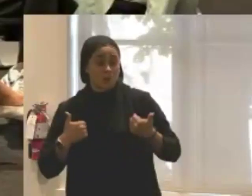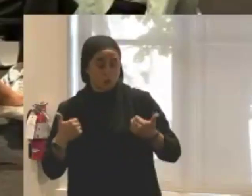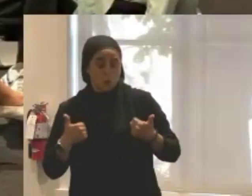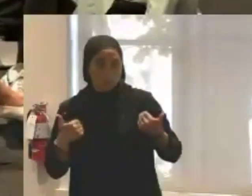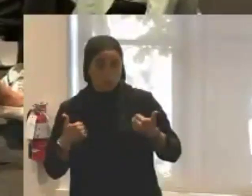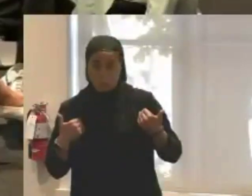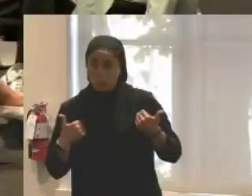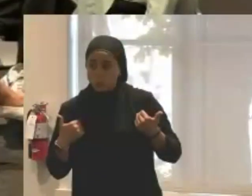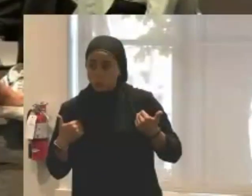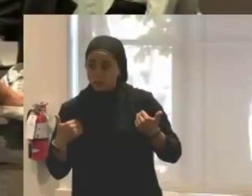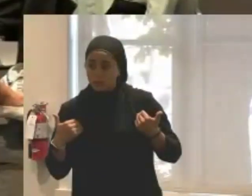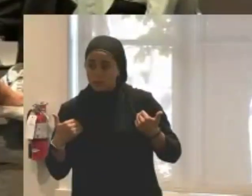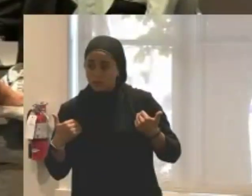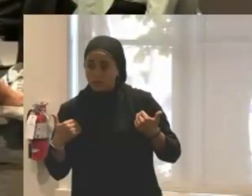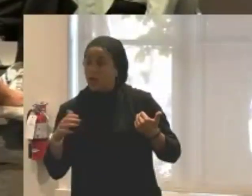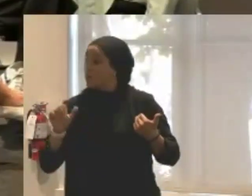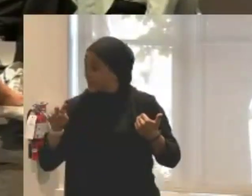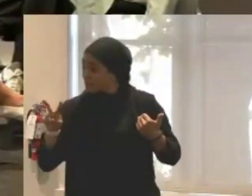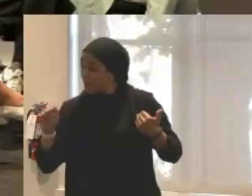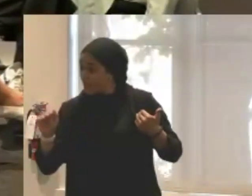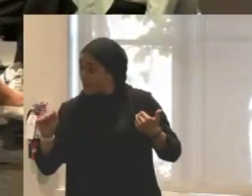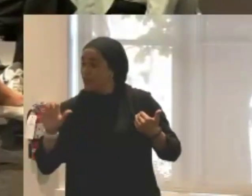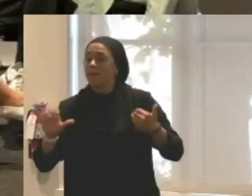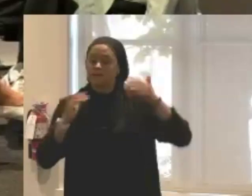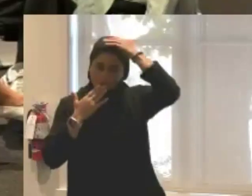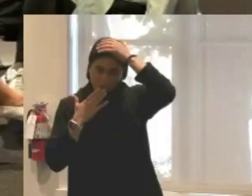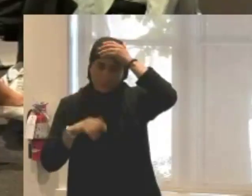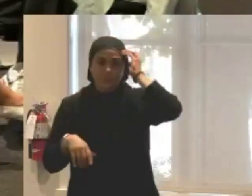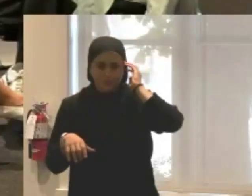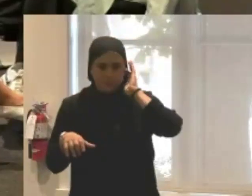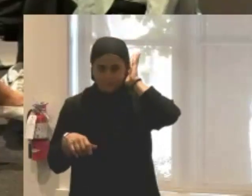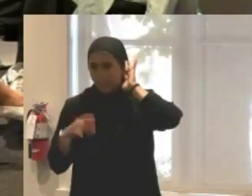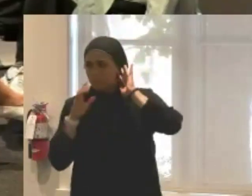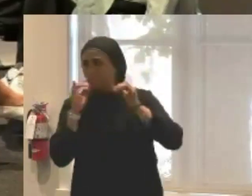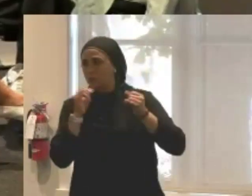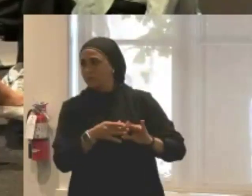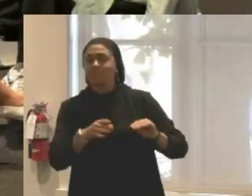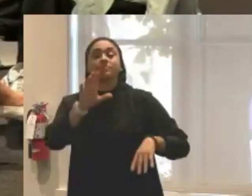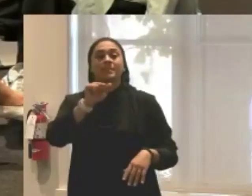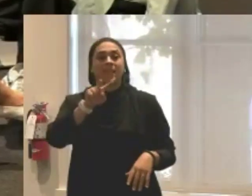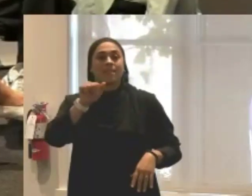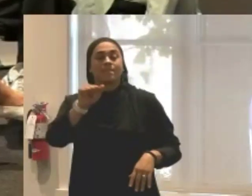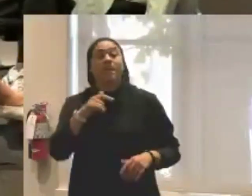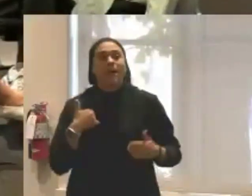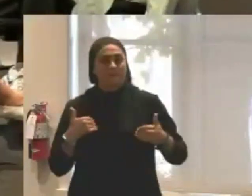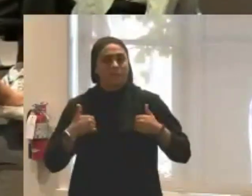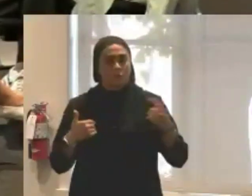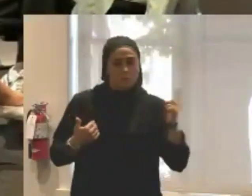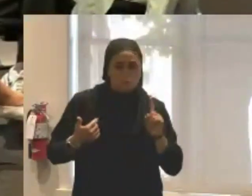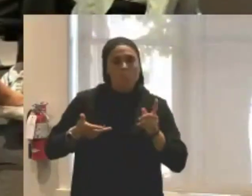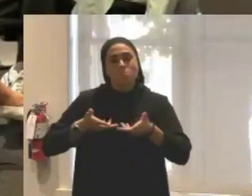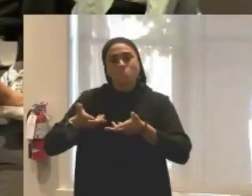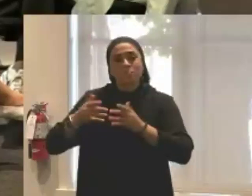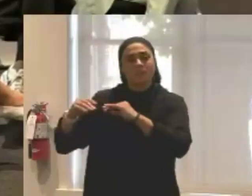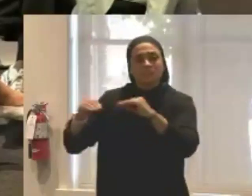Similar to a previous post, we have youth that come once a month, look at our program calendar and promote it in a way they find fun and engaging for